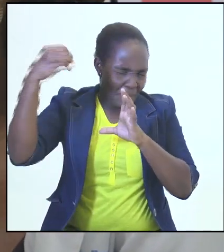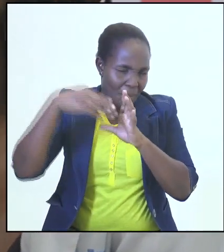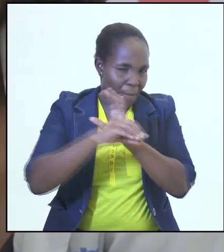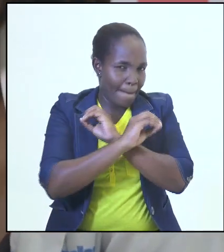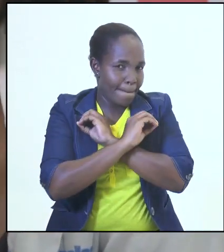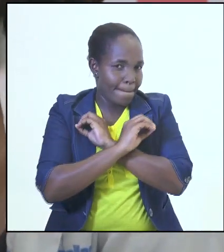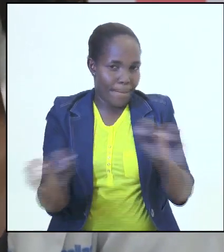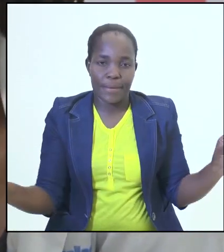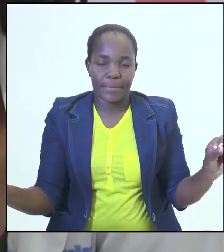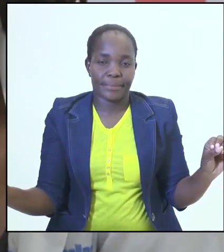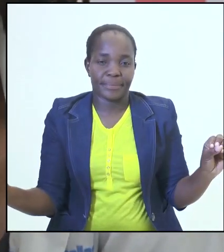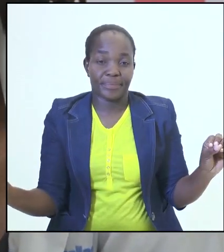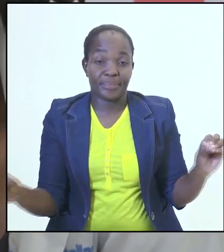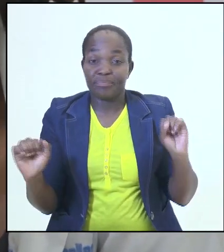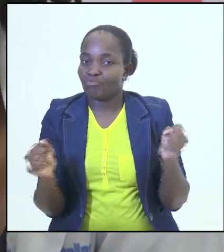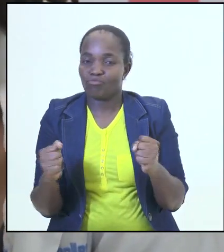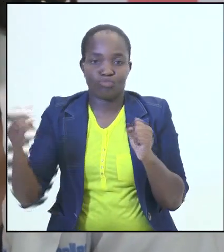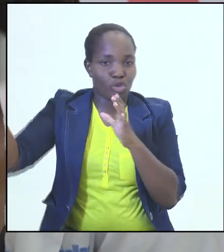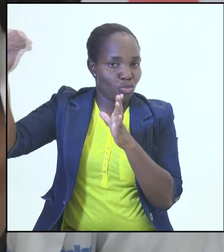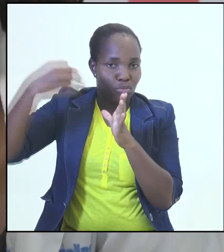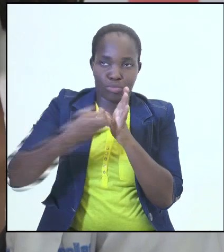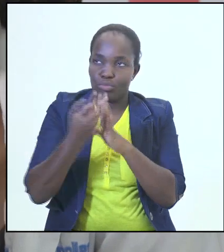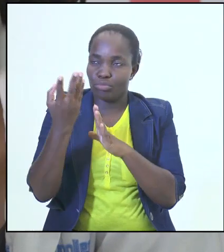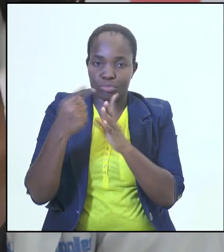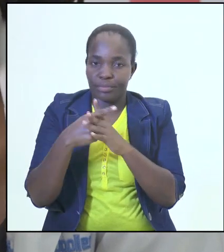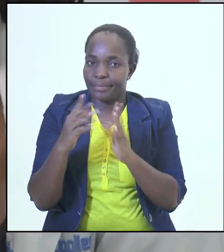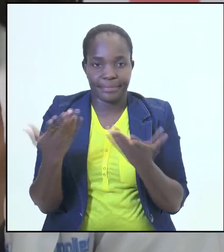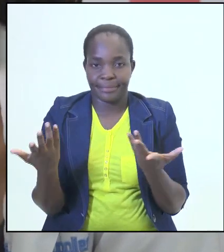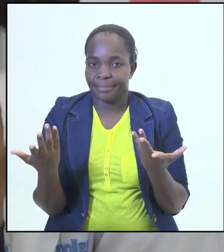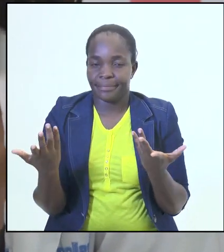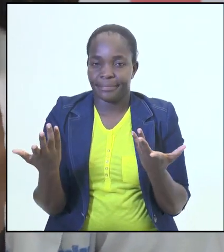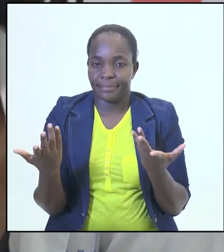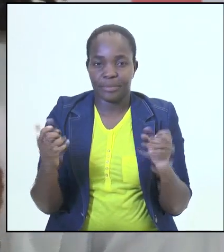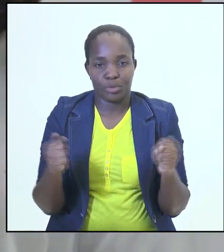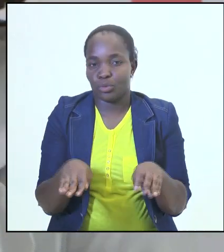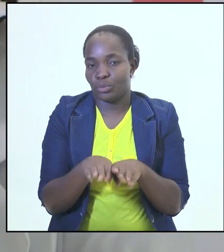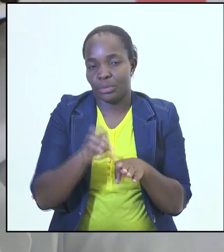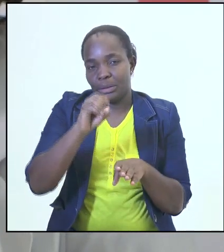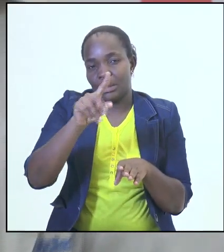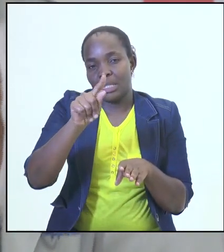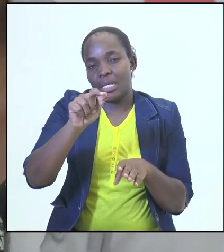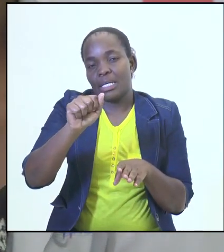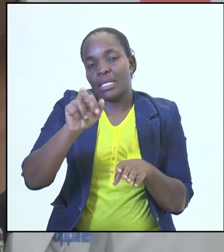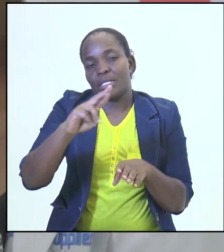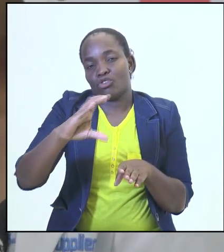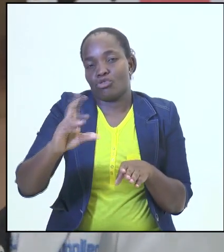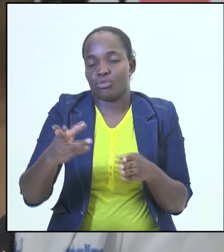light. It was not able to photosynthesize to produce starch. Therefore, it's a discharged